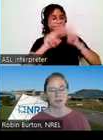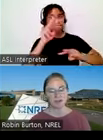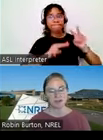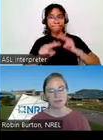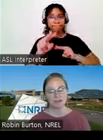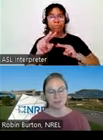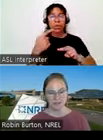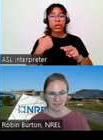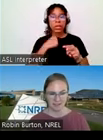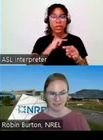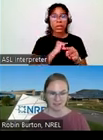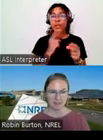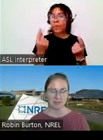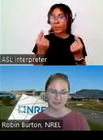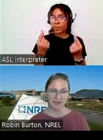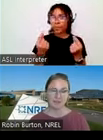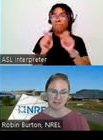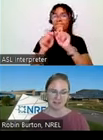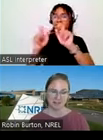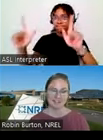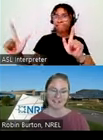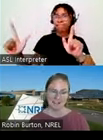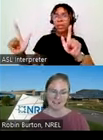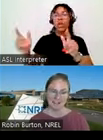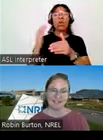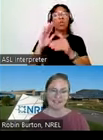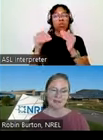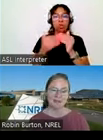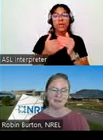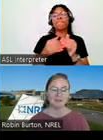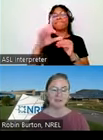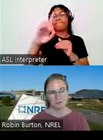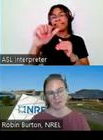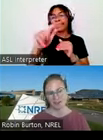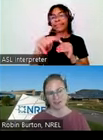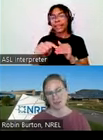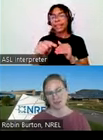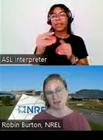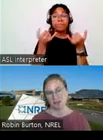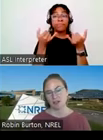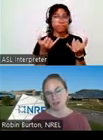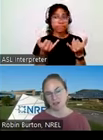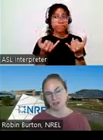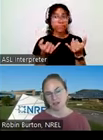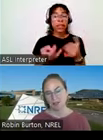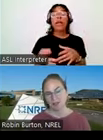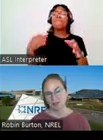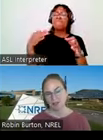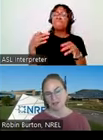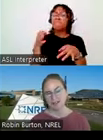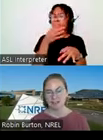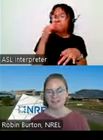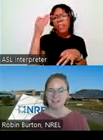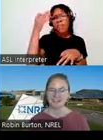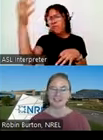we're primarily presenting on and providing an update on today. In future updates, we'll talk more about impact